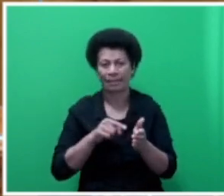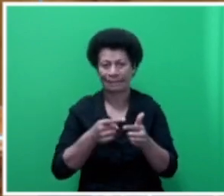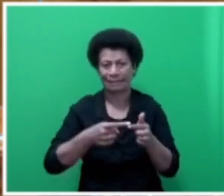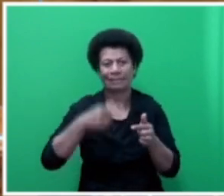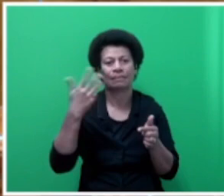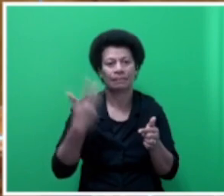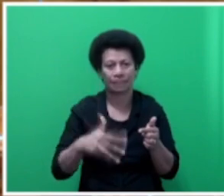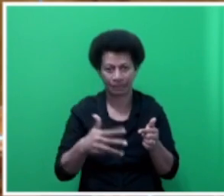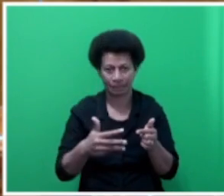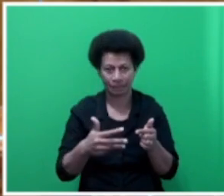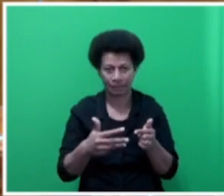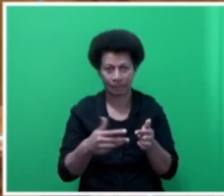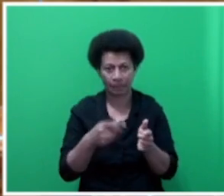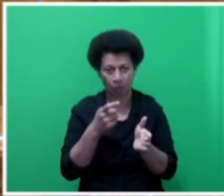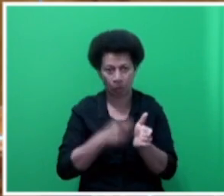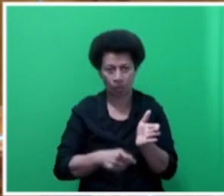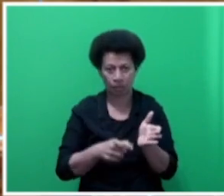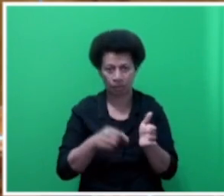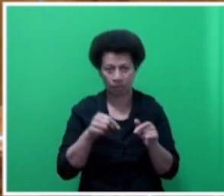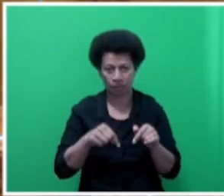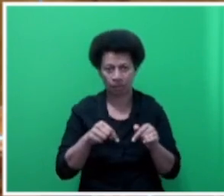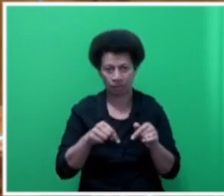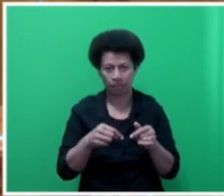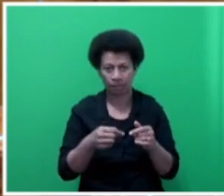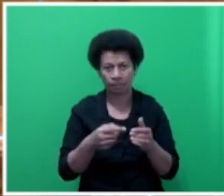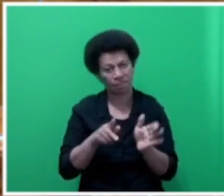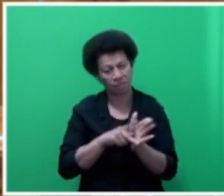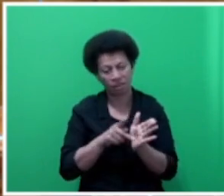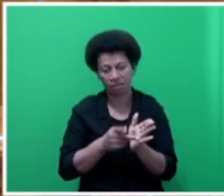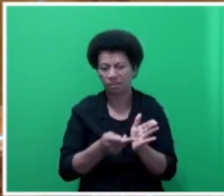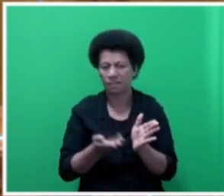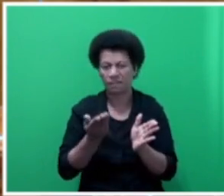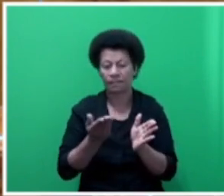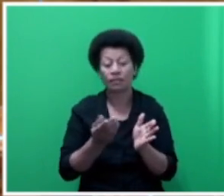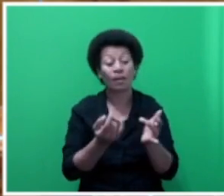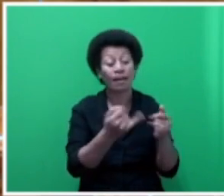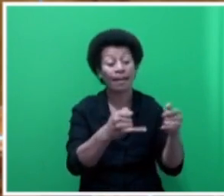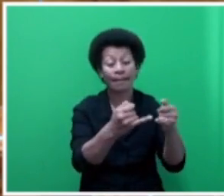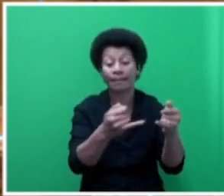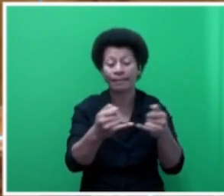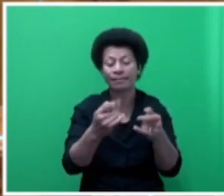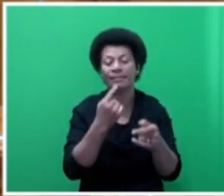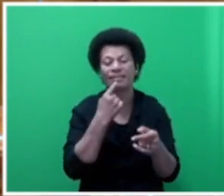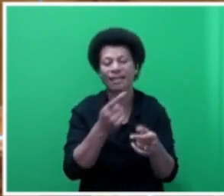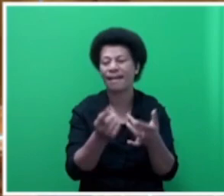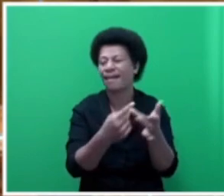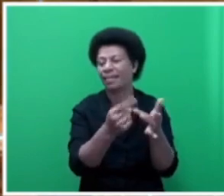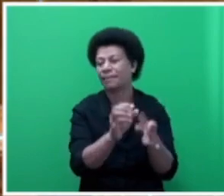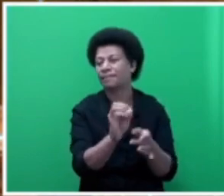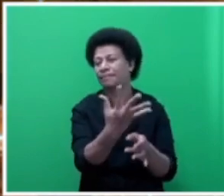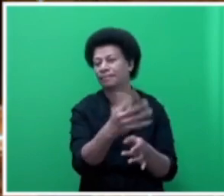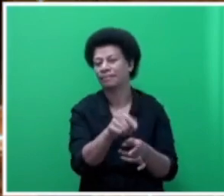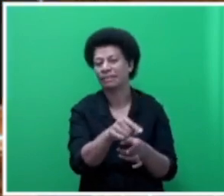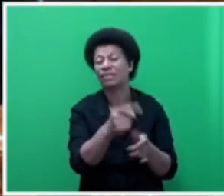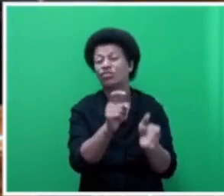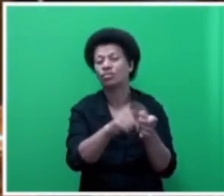sir. Therefore, other island nations are considering other options and alternatives which are